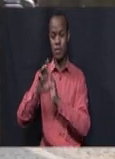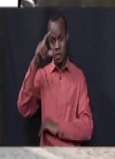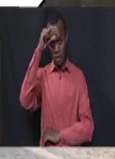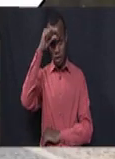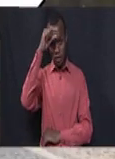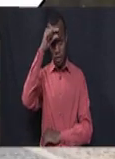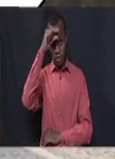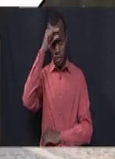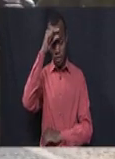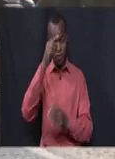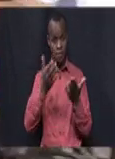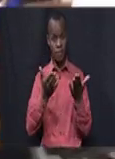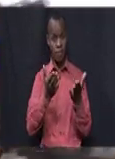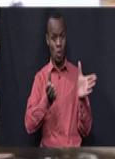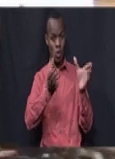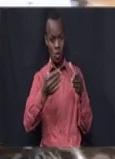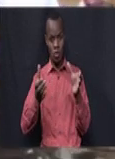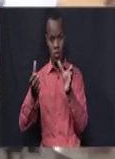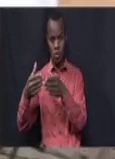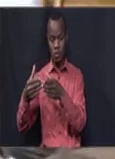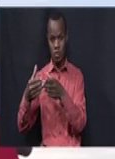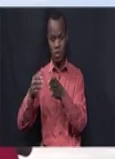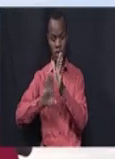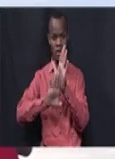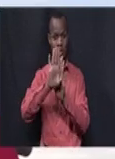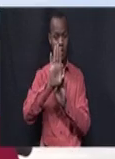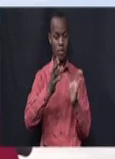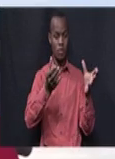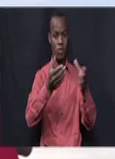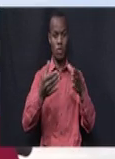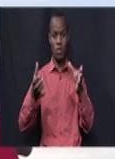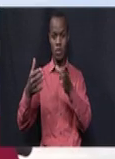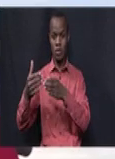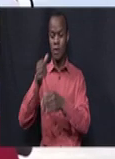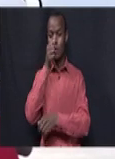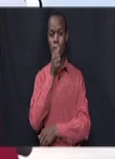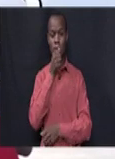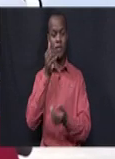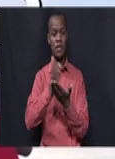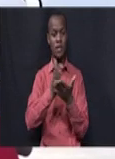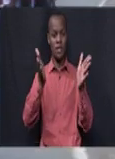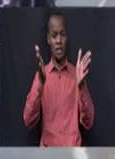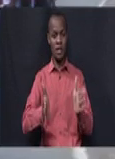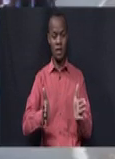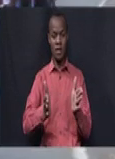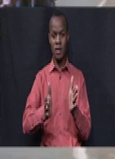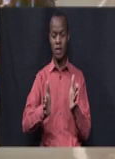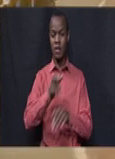government agencies, development agencies, private sector,